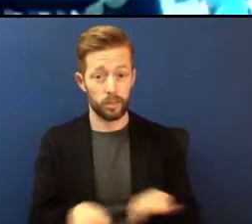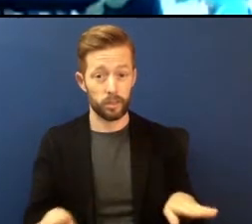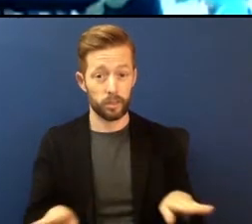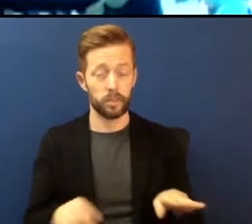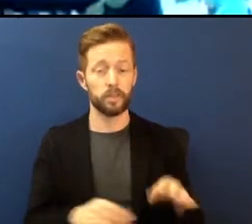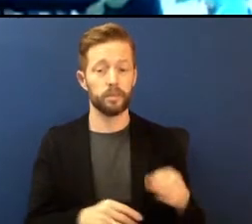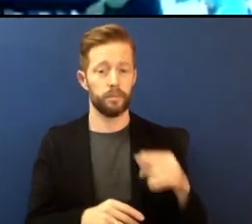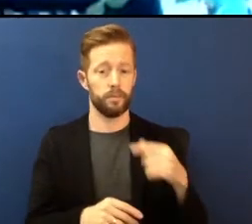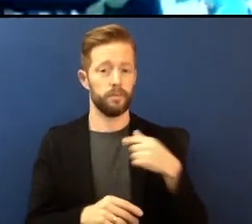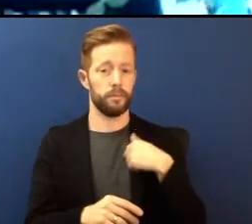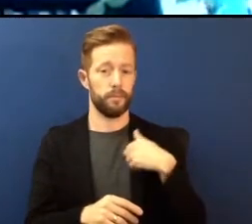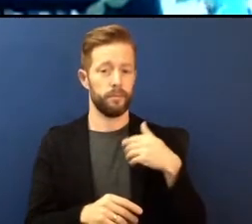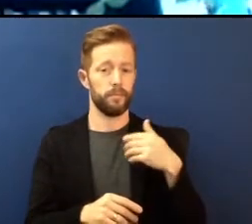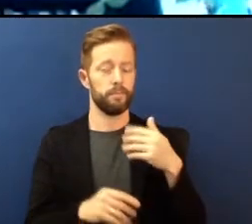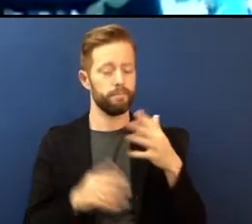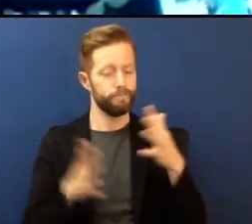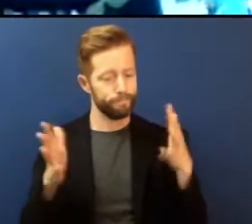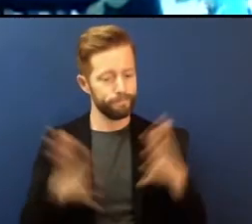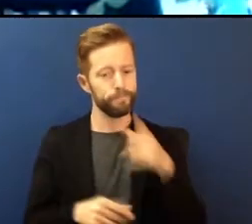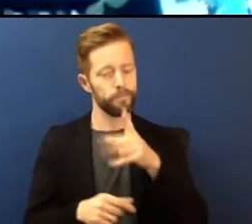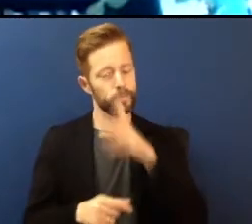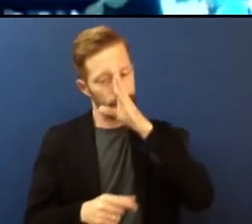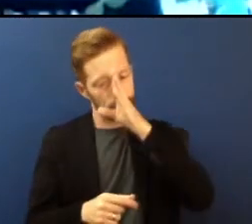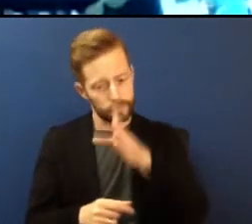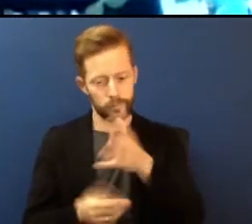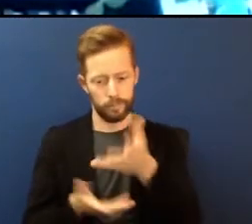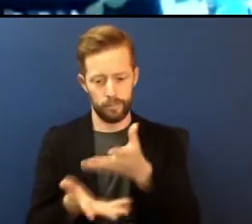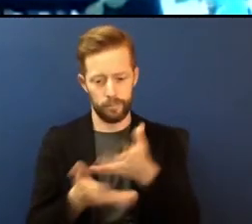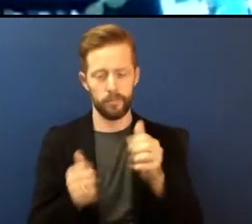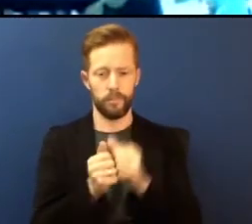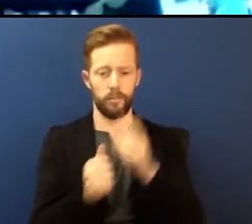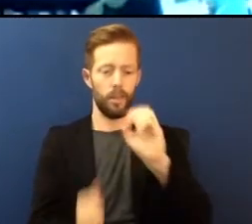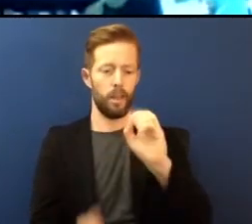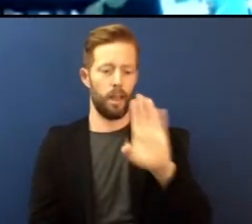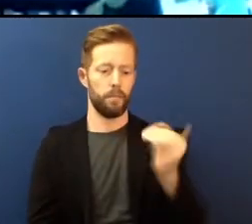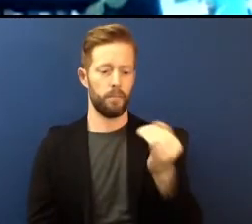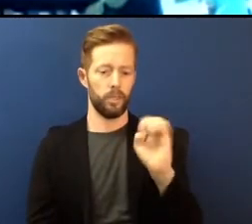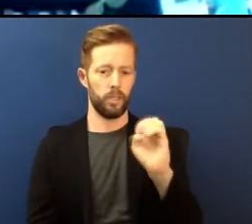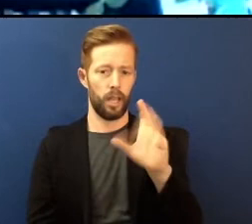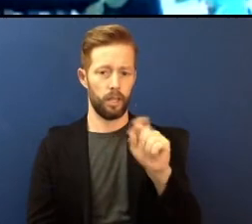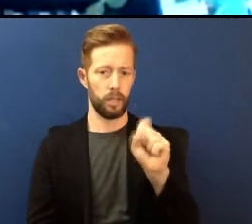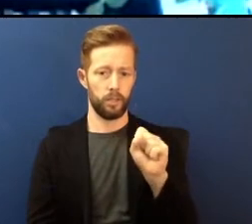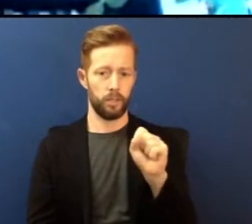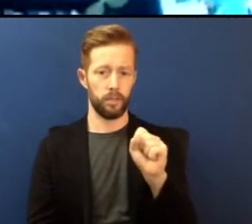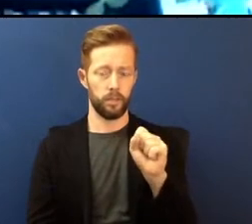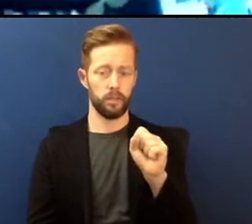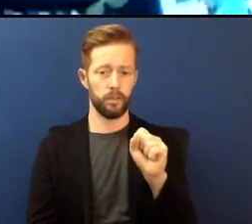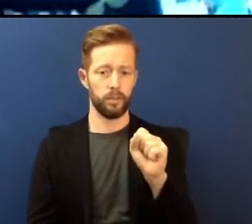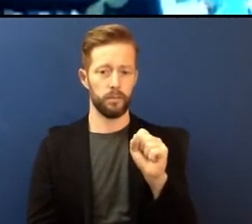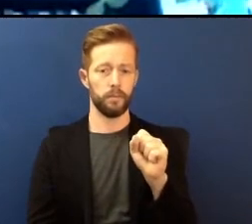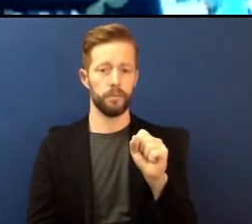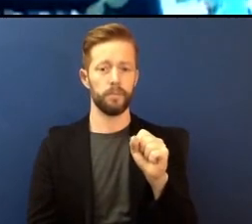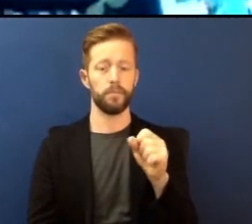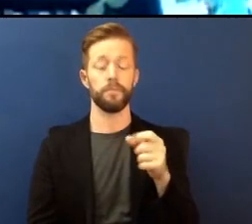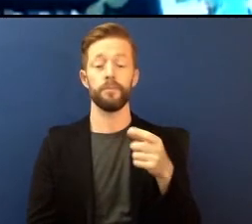suggest having them directly interact with objects. It's